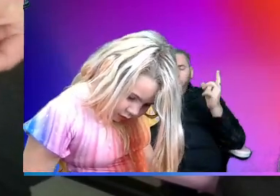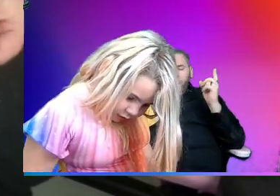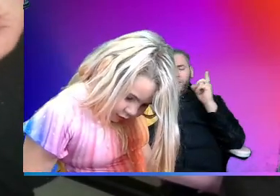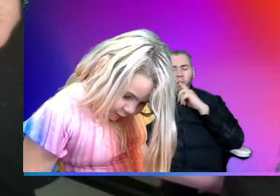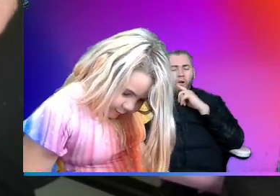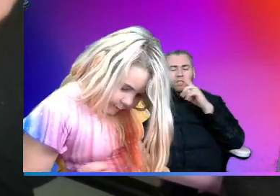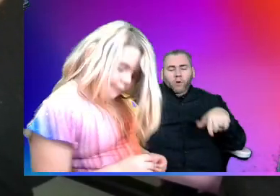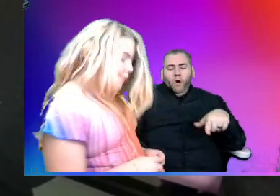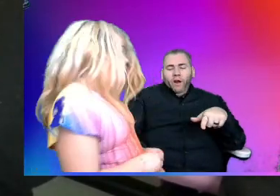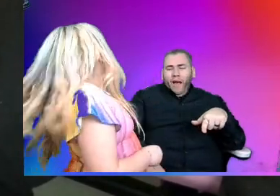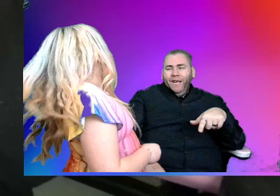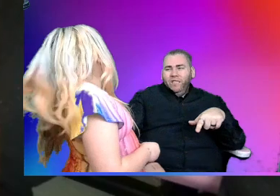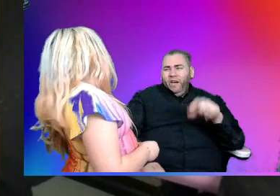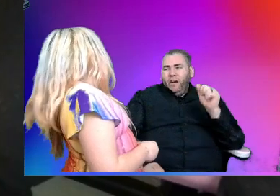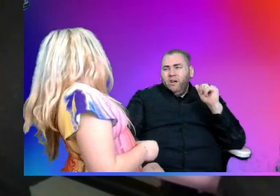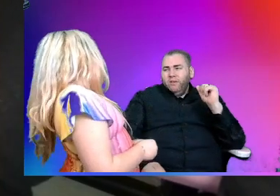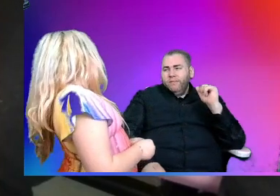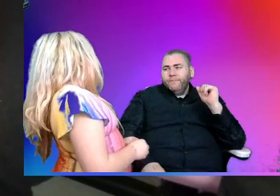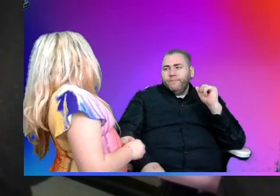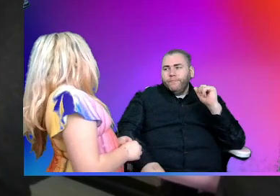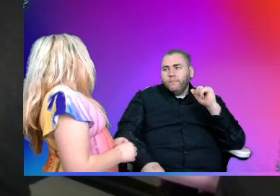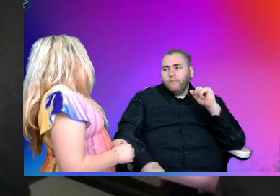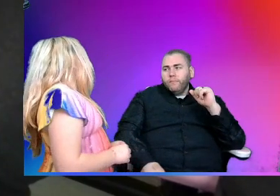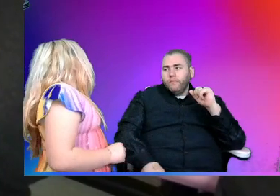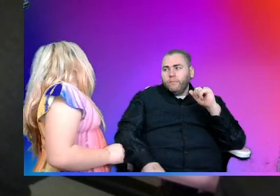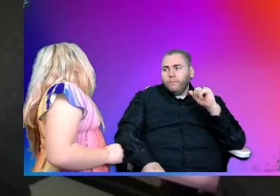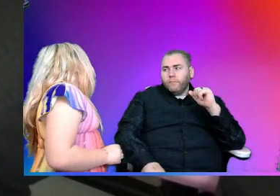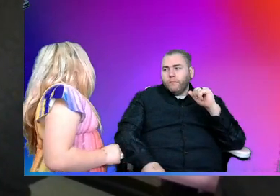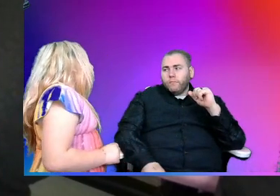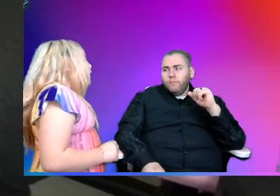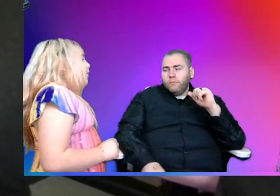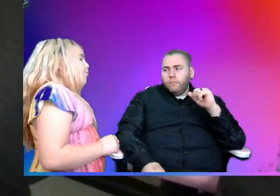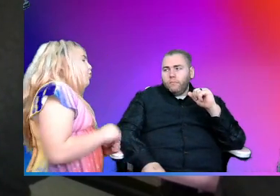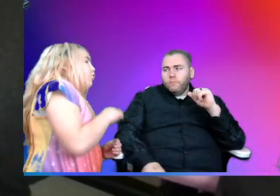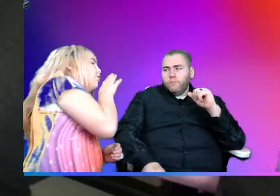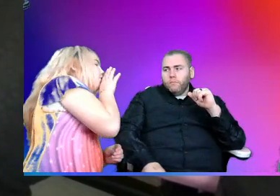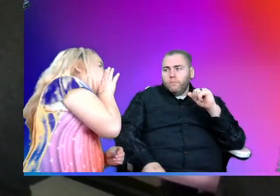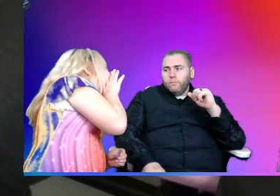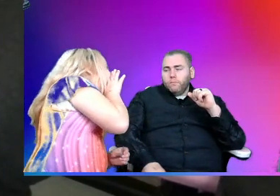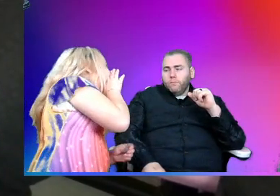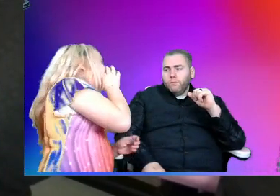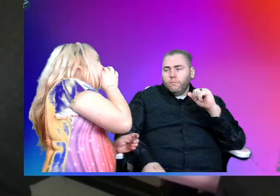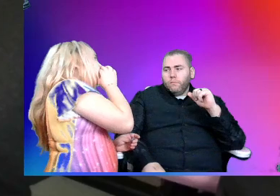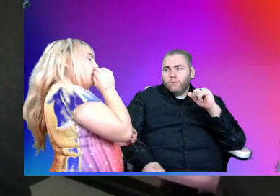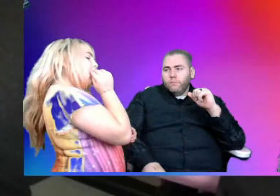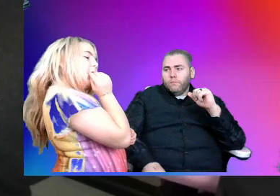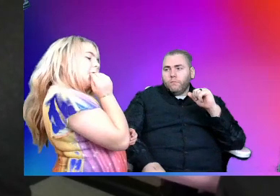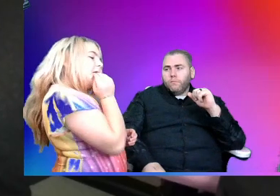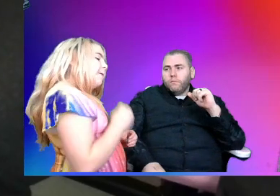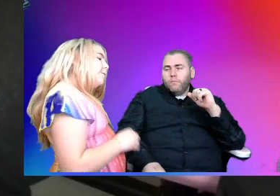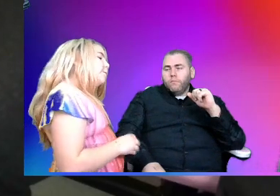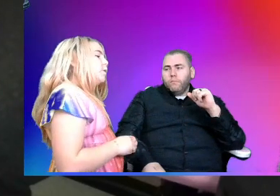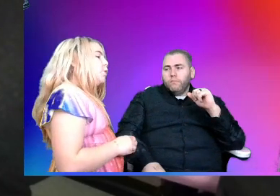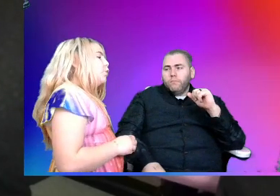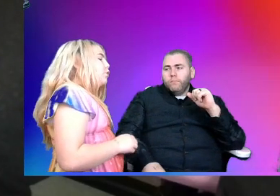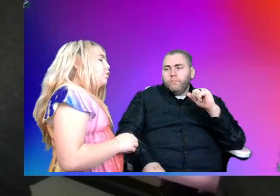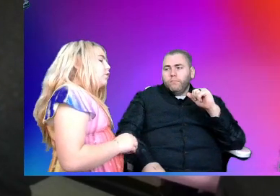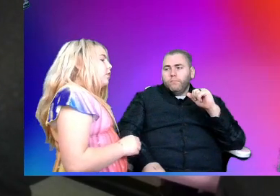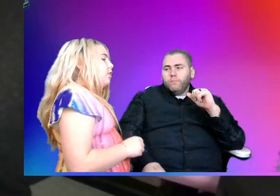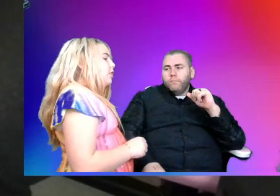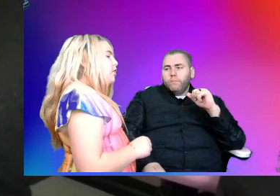Here. Oh, you're gonna show us some coin magic? Yeah, but there's a like Mama